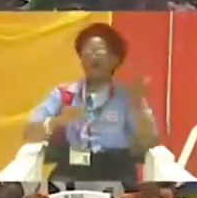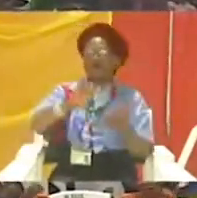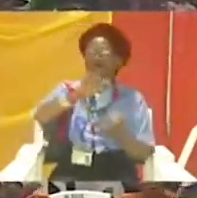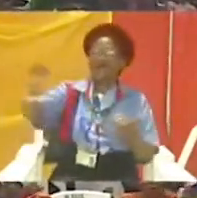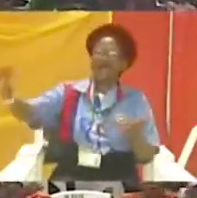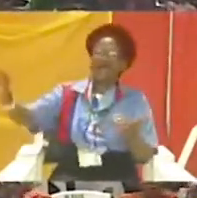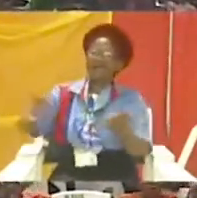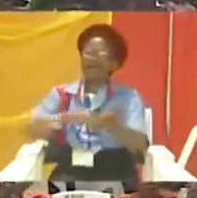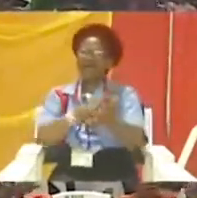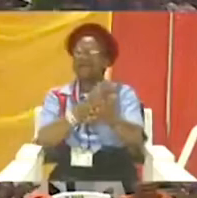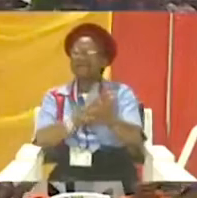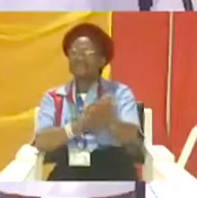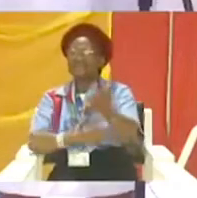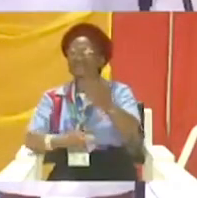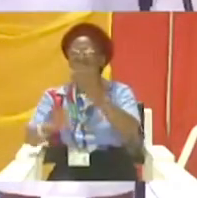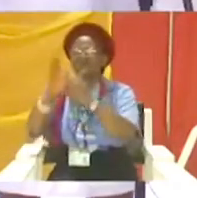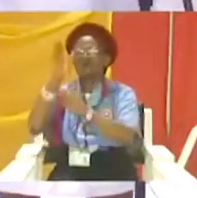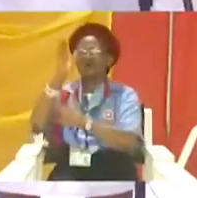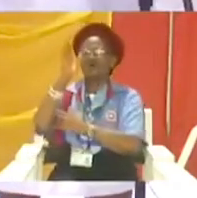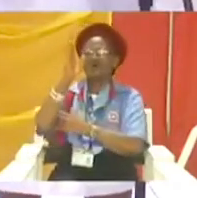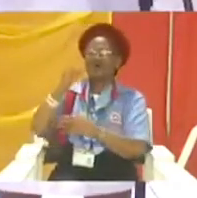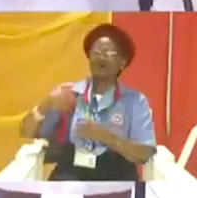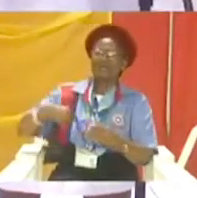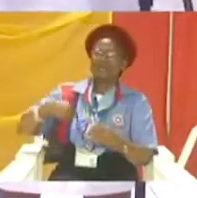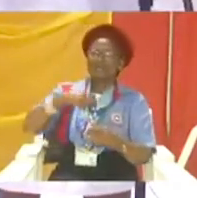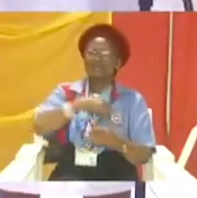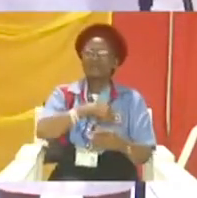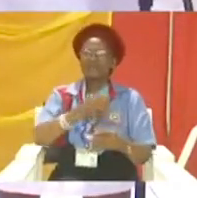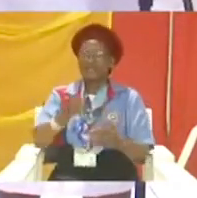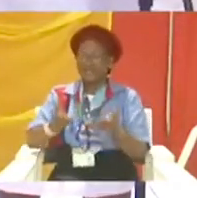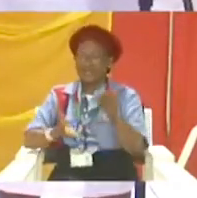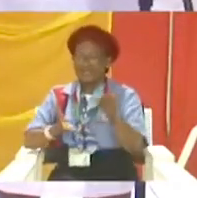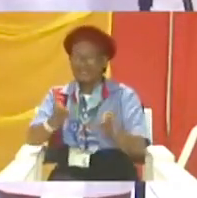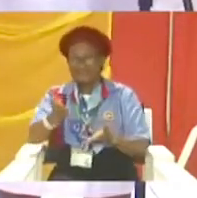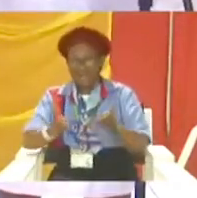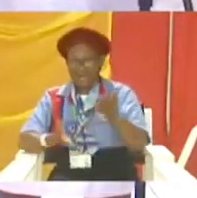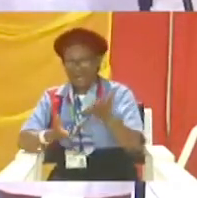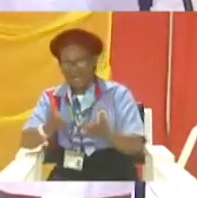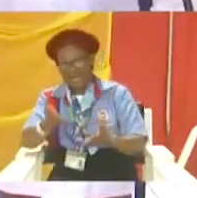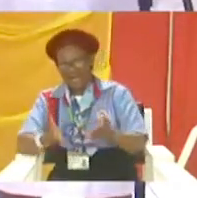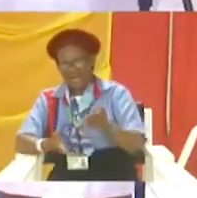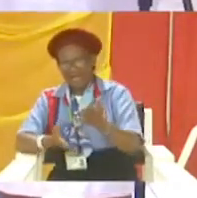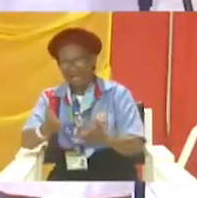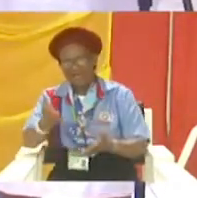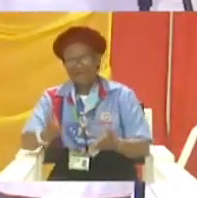hallelujah, what a mighty God. We serve,